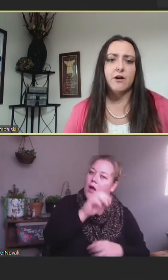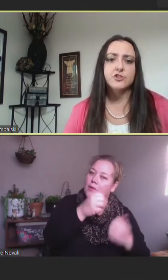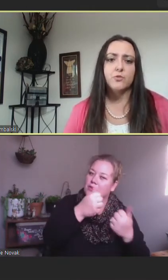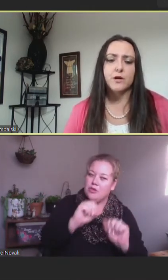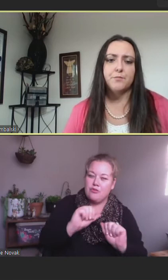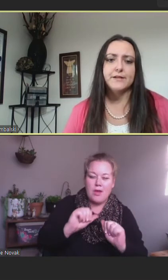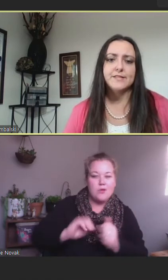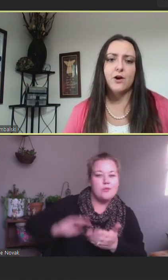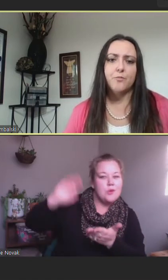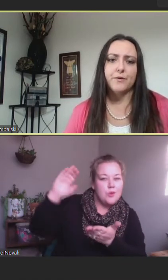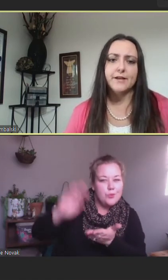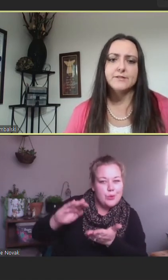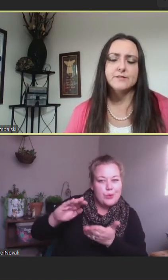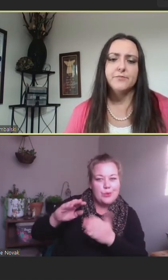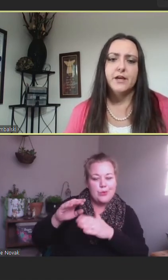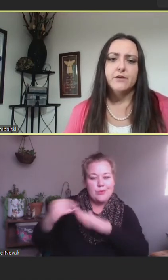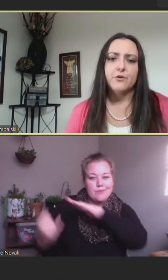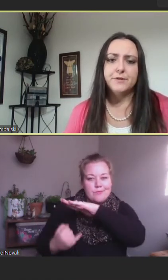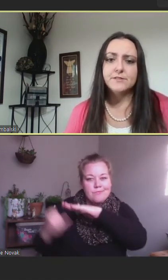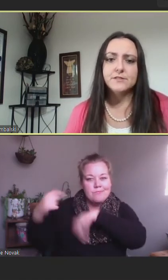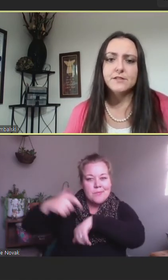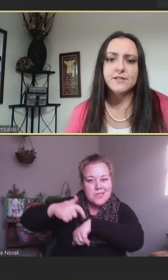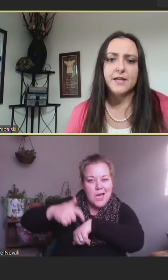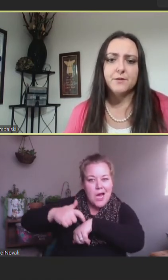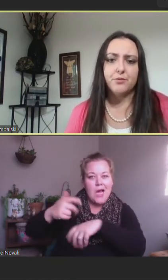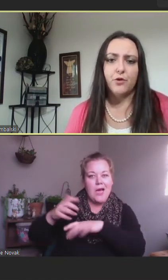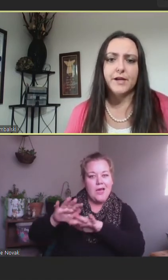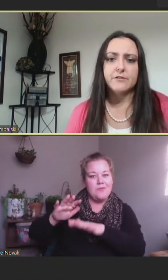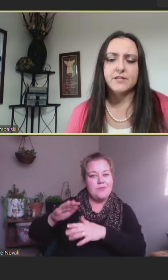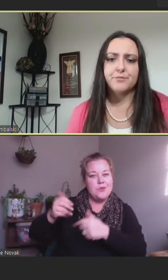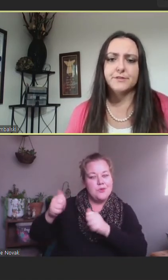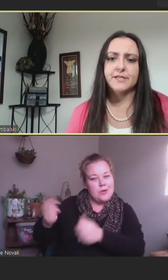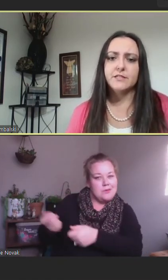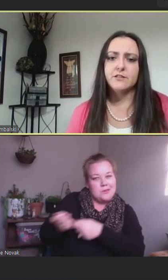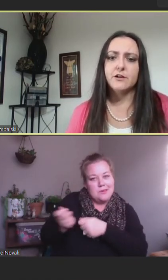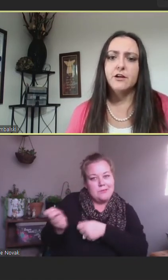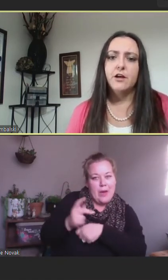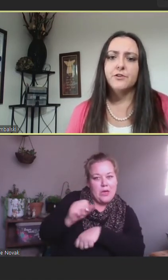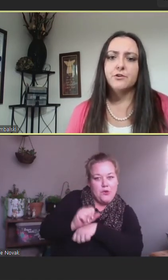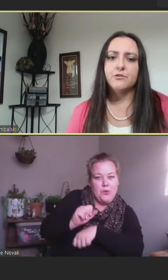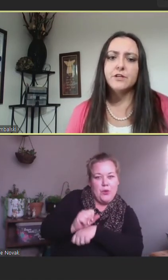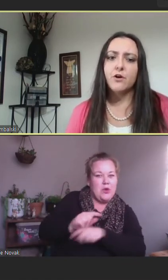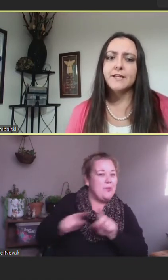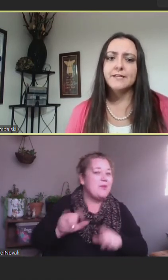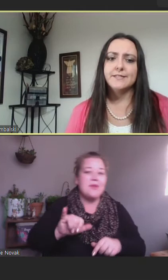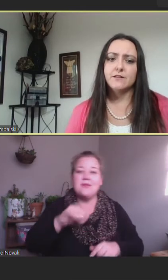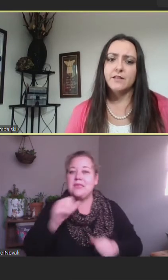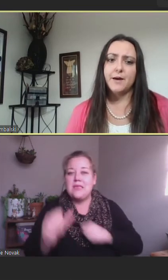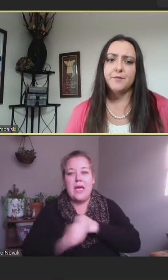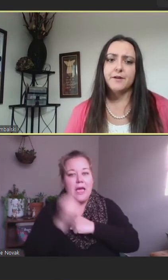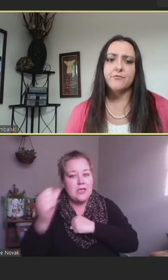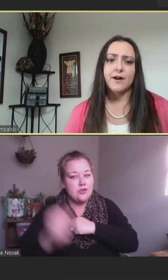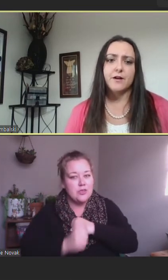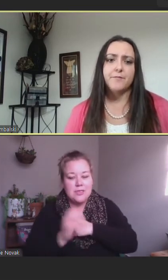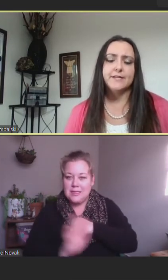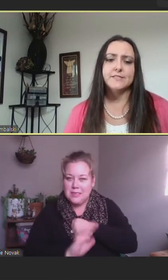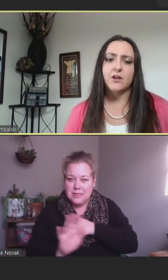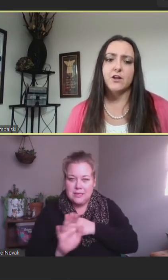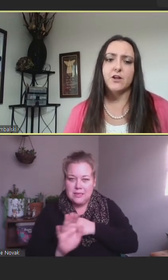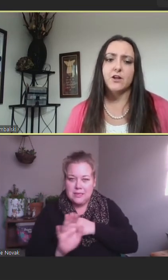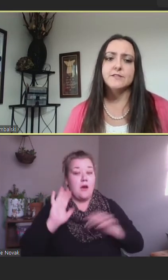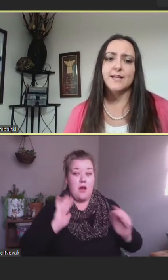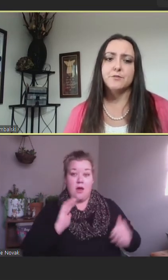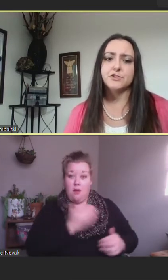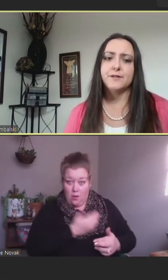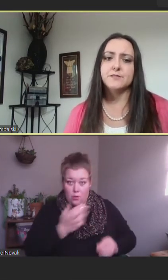larger workplace outbreaks. For businesses and employers in particular, the Coulee COVID-19 Collaborative recommends that